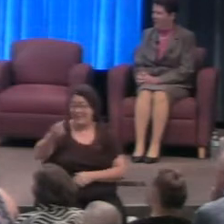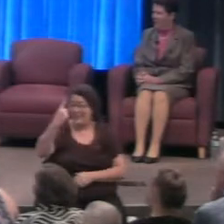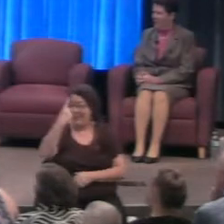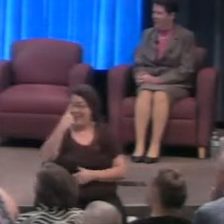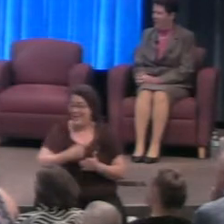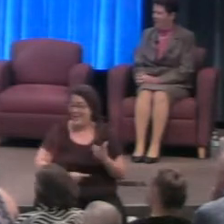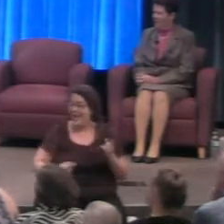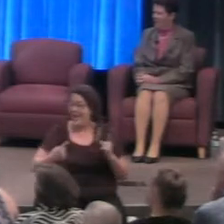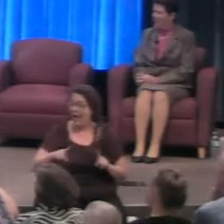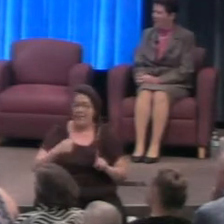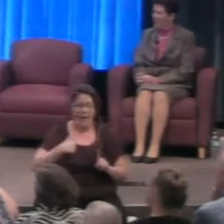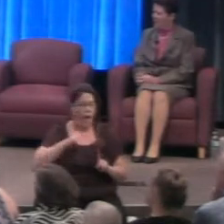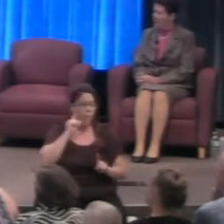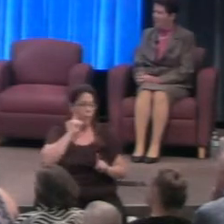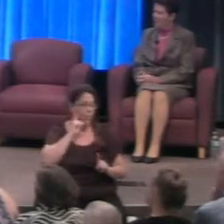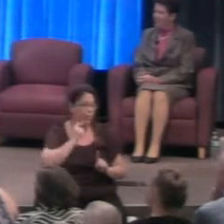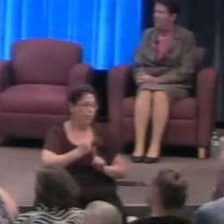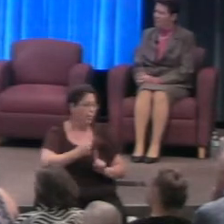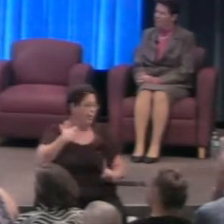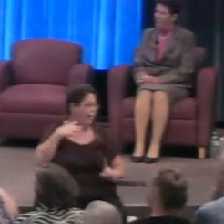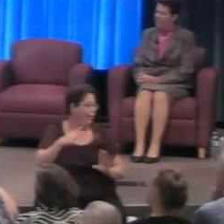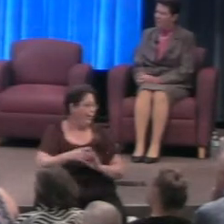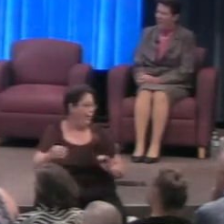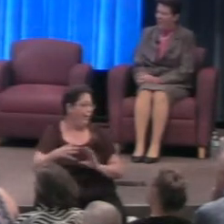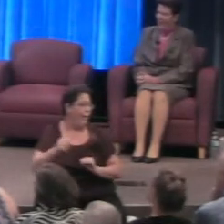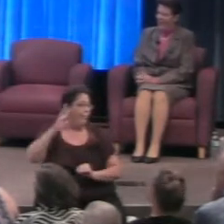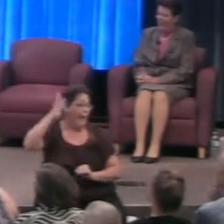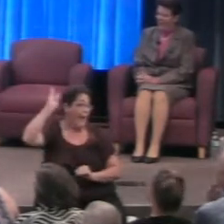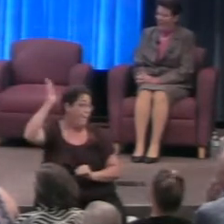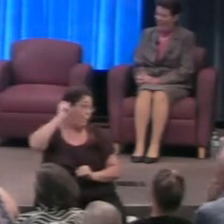liberties to, make it exciting. So,